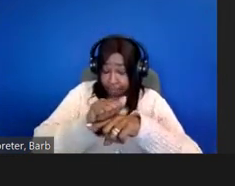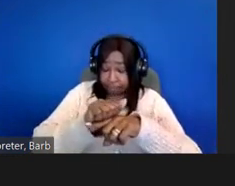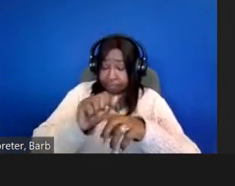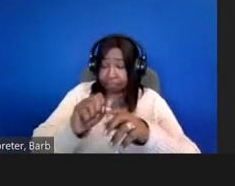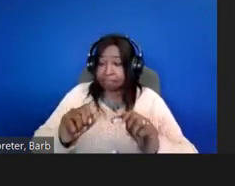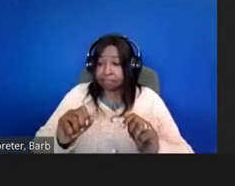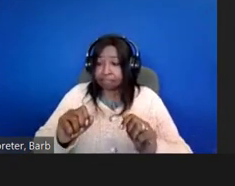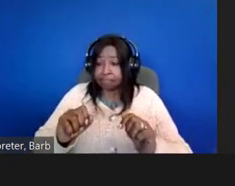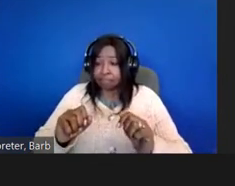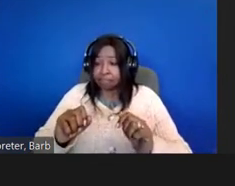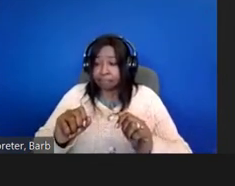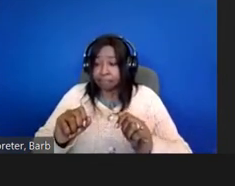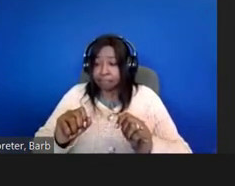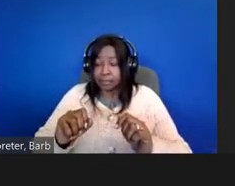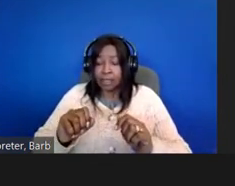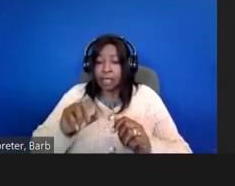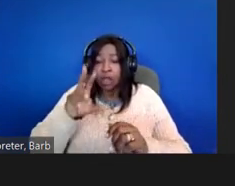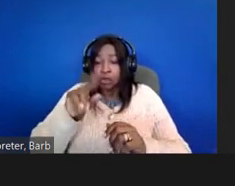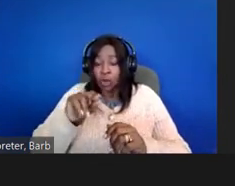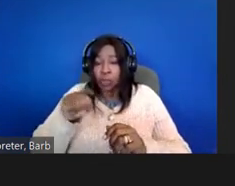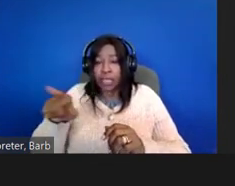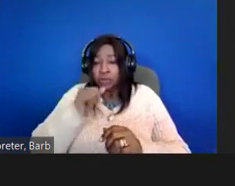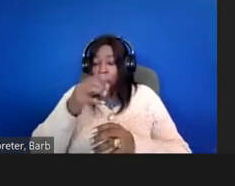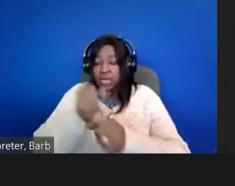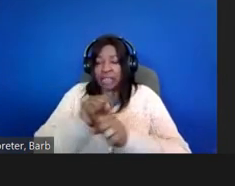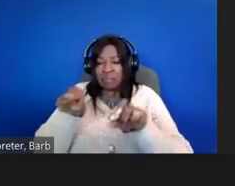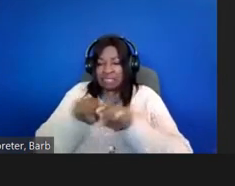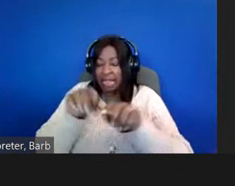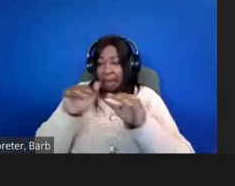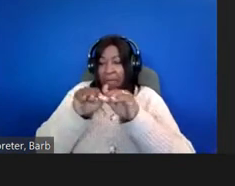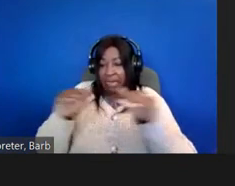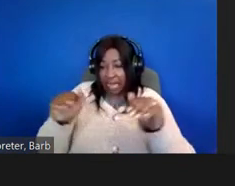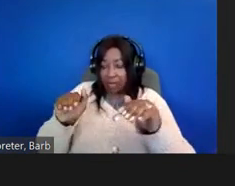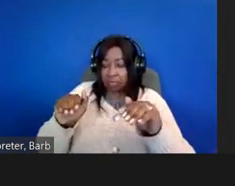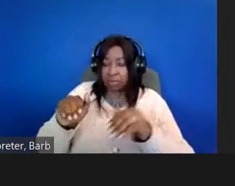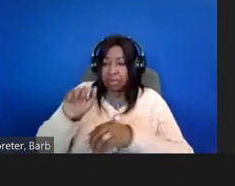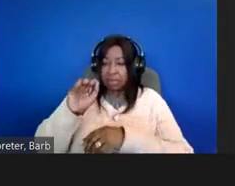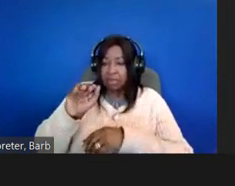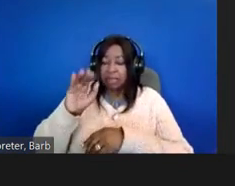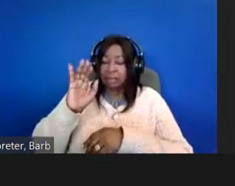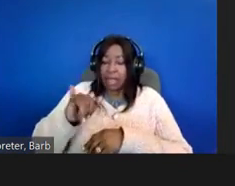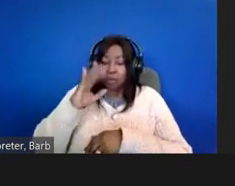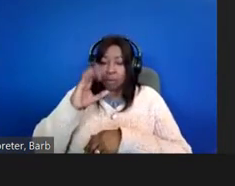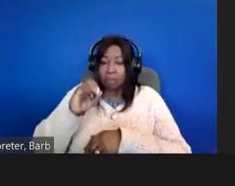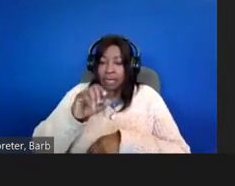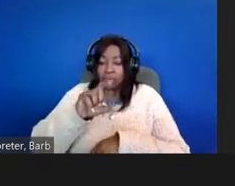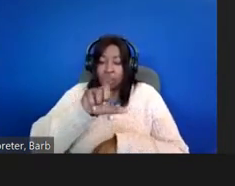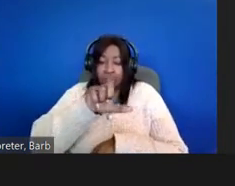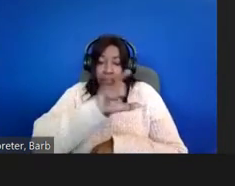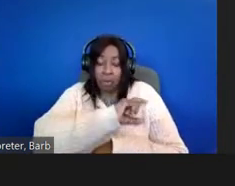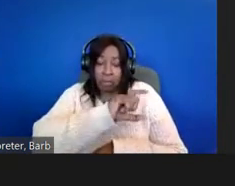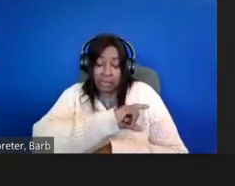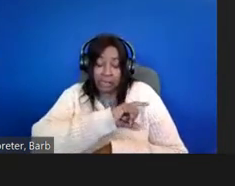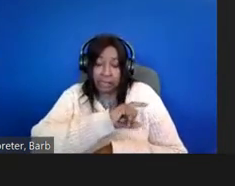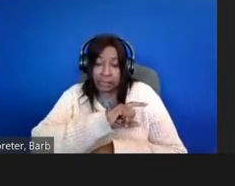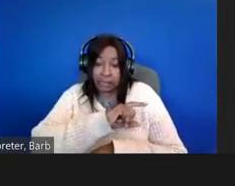No, they don't get the same level. It would be the police department gets extensive training on